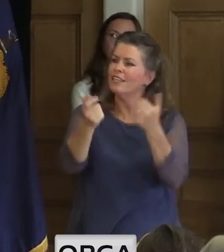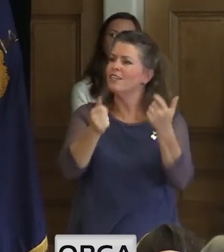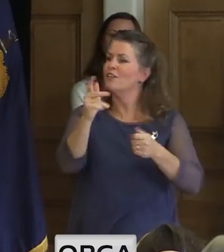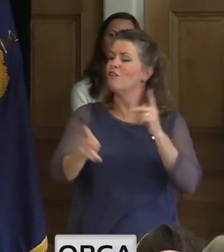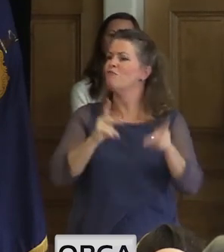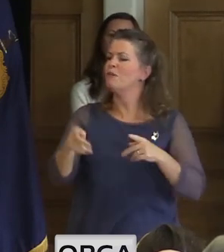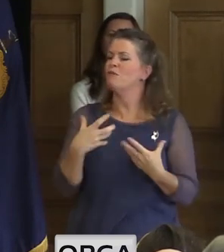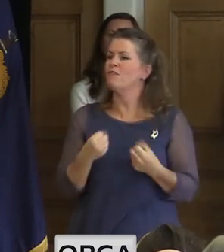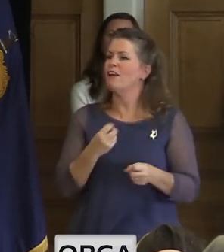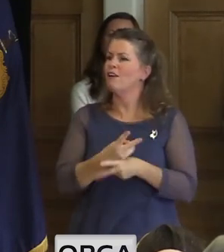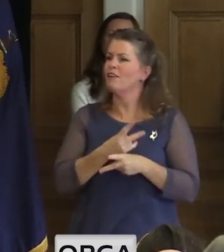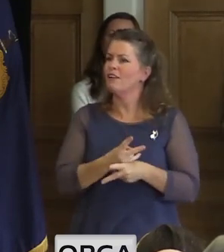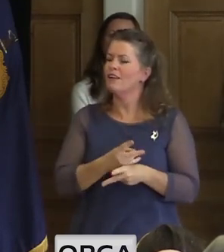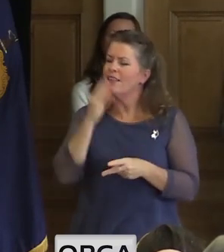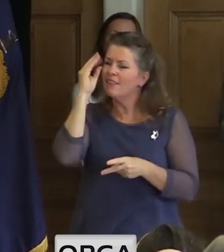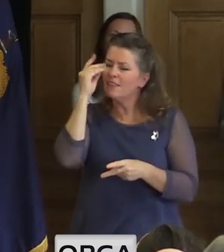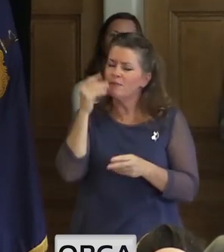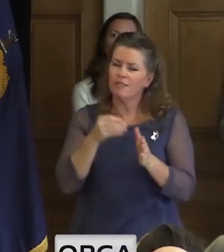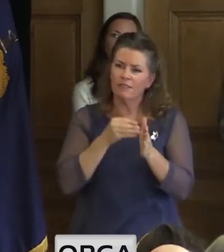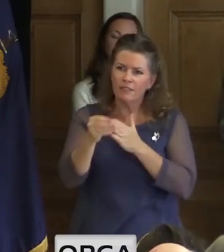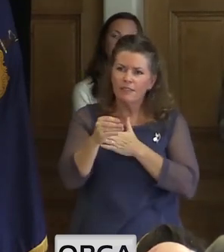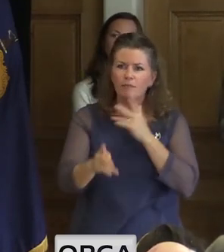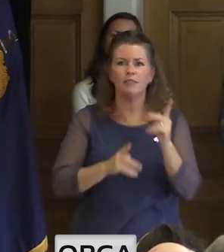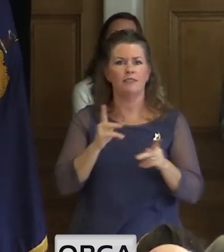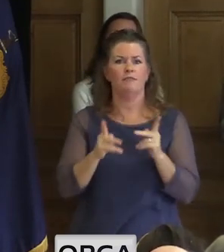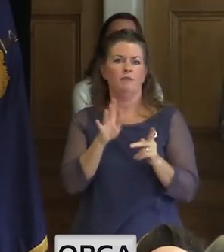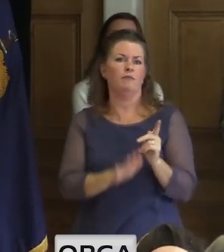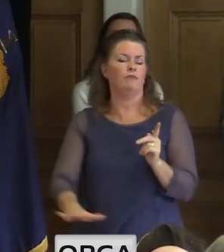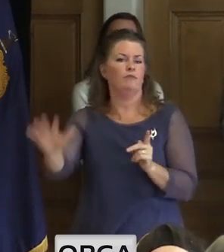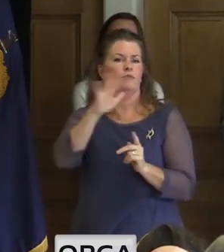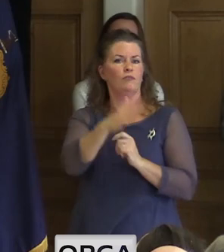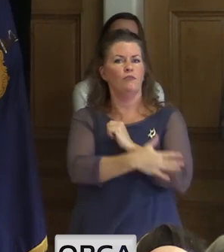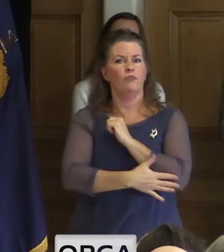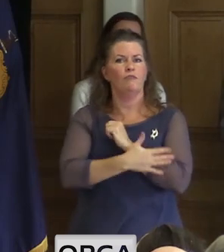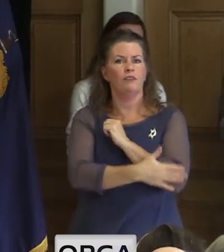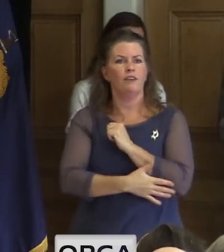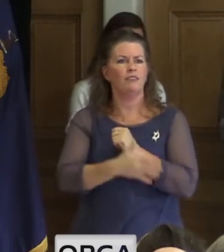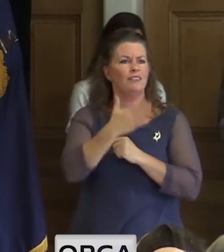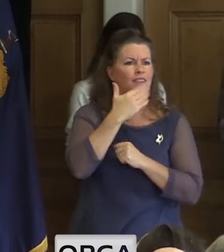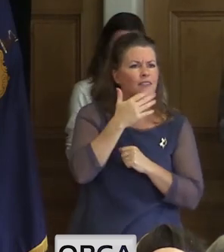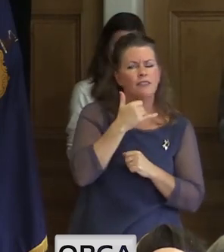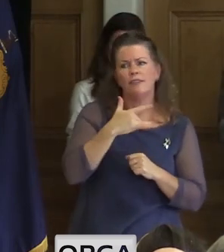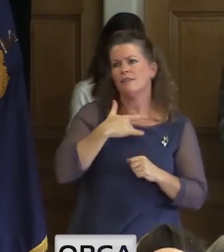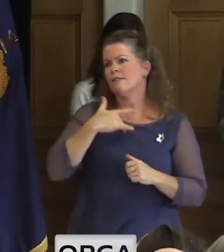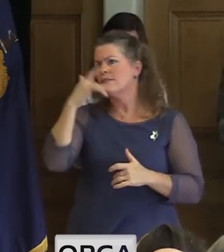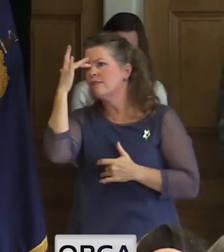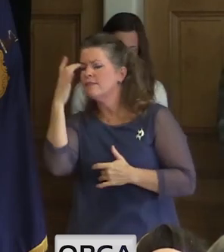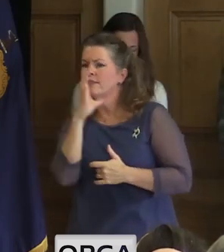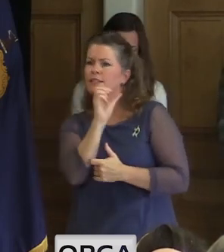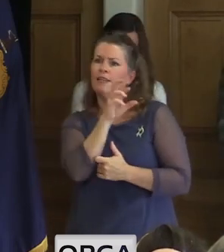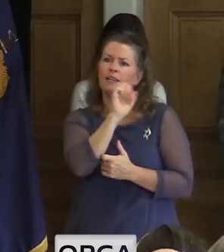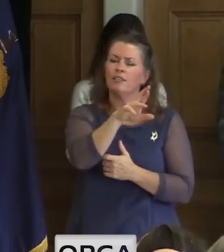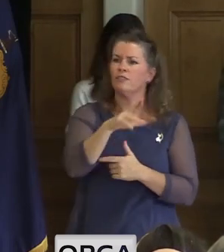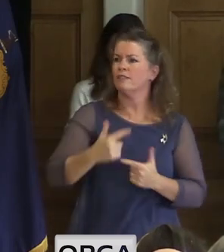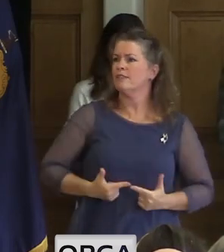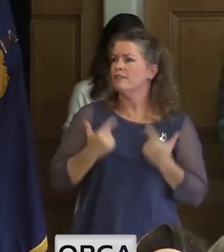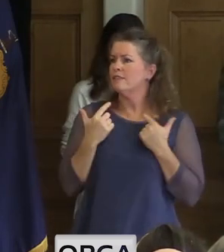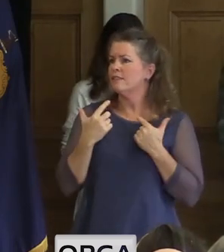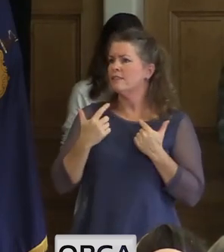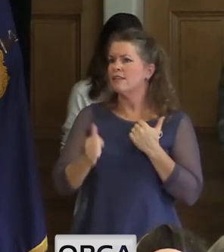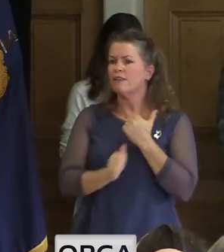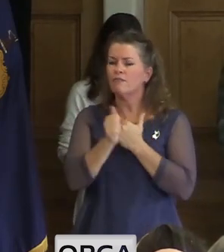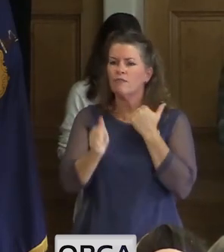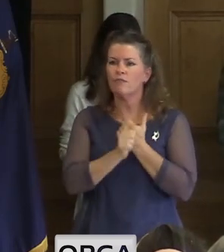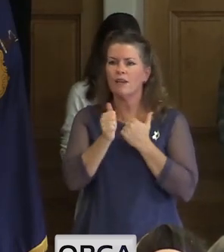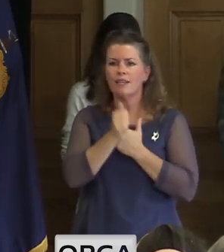for a minute. Think about all of the people in Vermont around this country dealing with diabetes, heart disease, cancer, life-threatening illnesses.